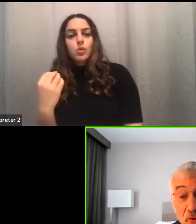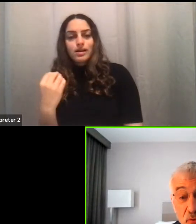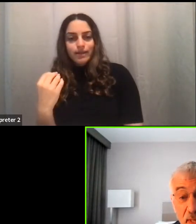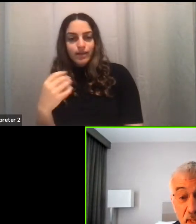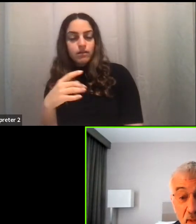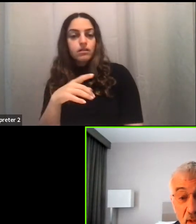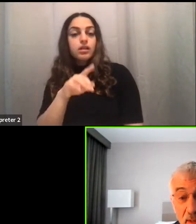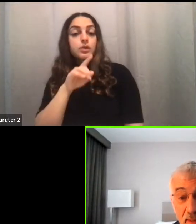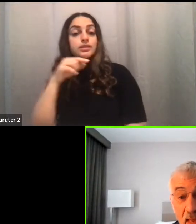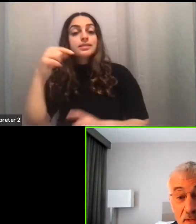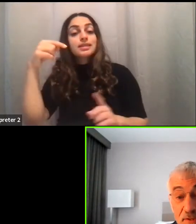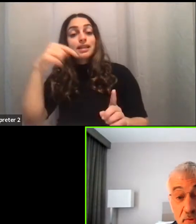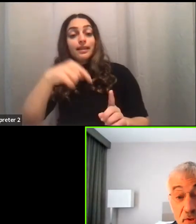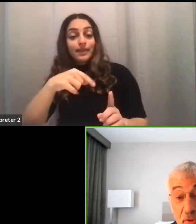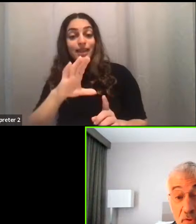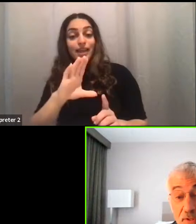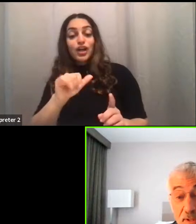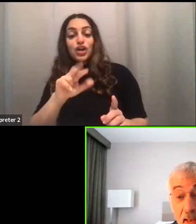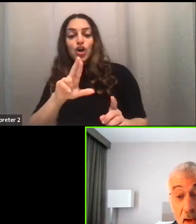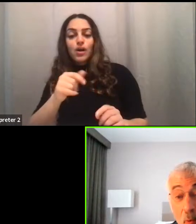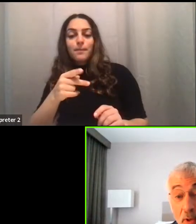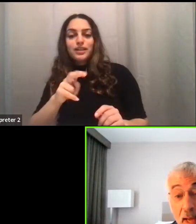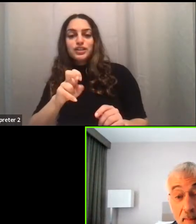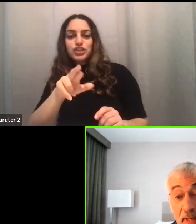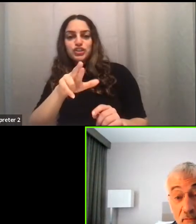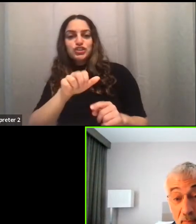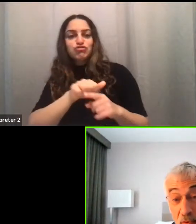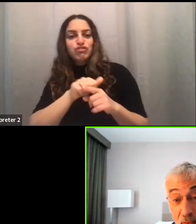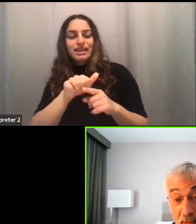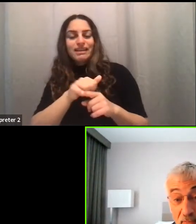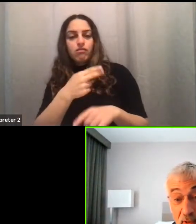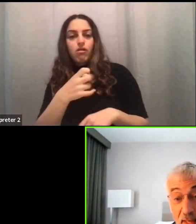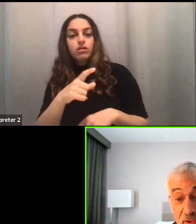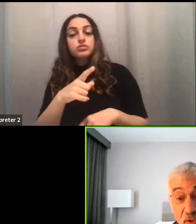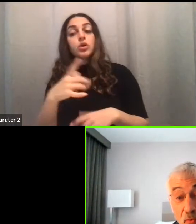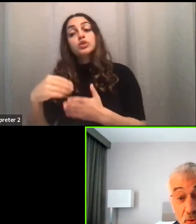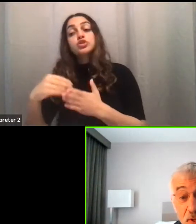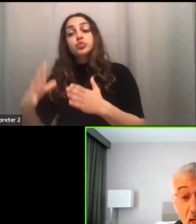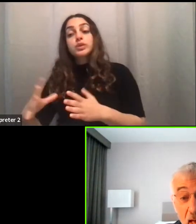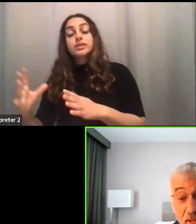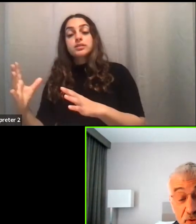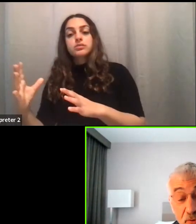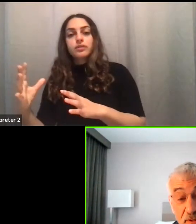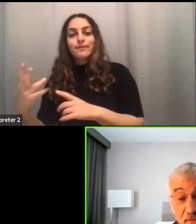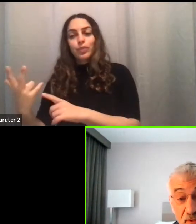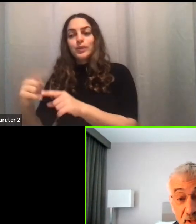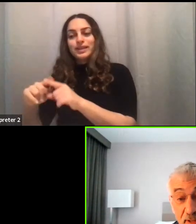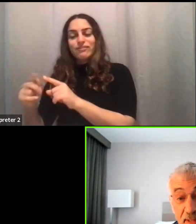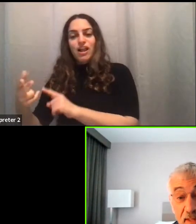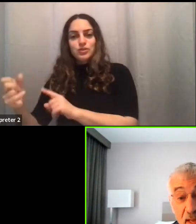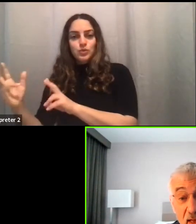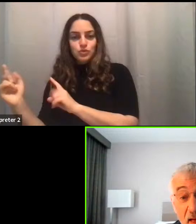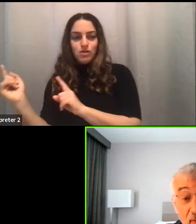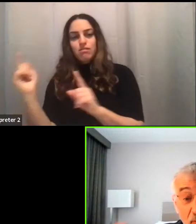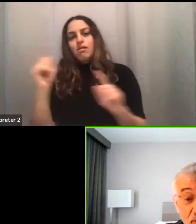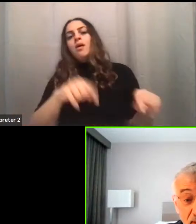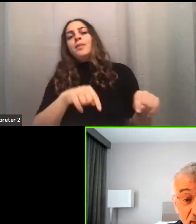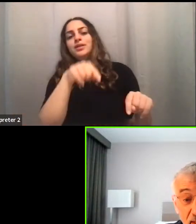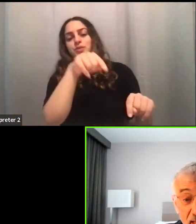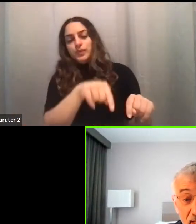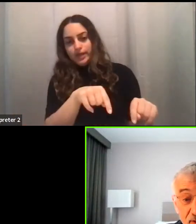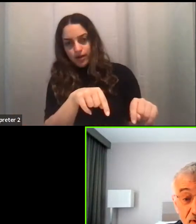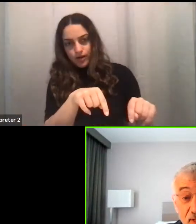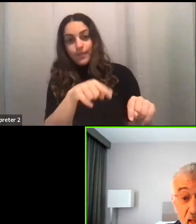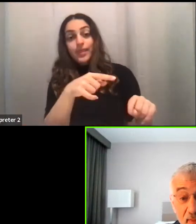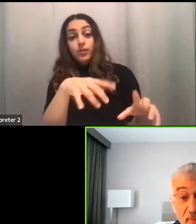carpenters training hall so students were coming from three different high schools uh to this facility uh they were